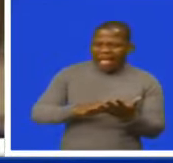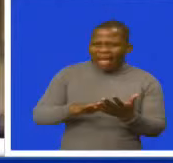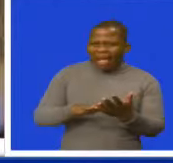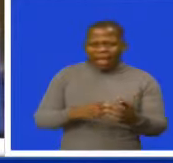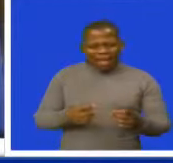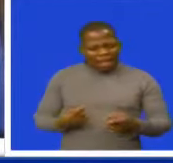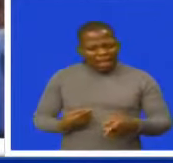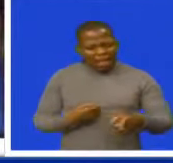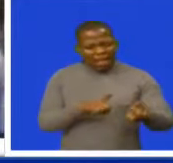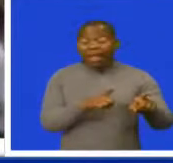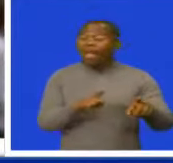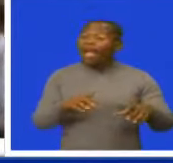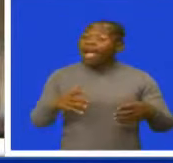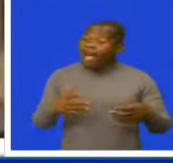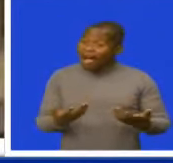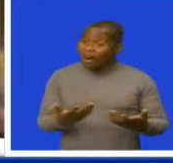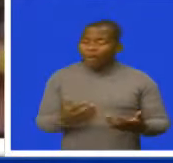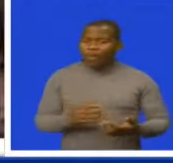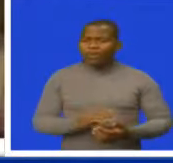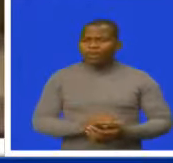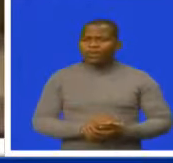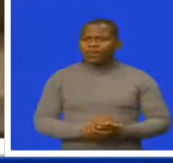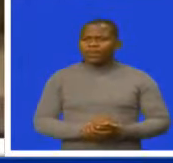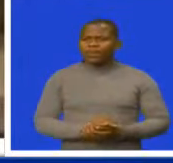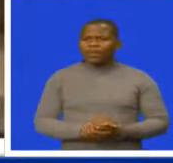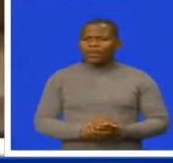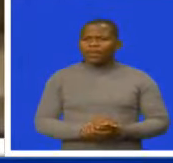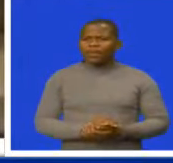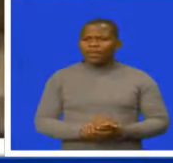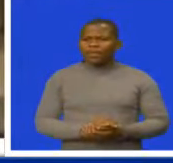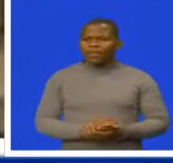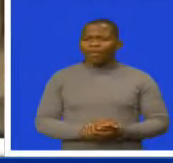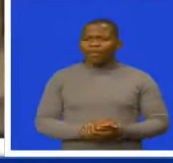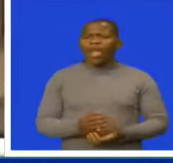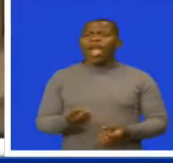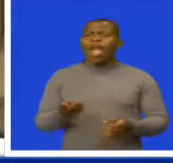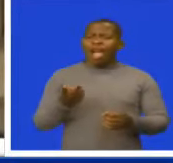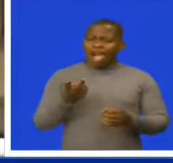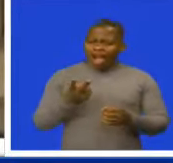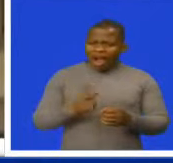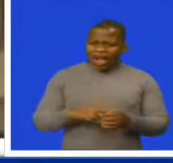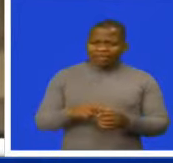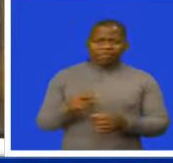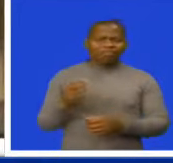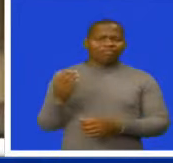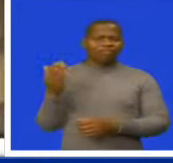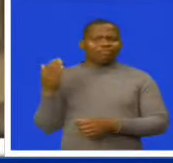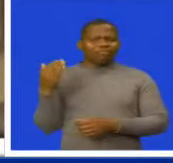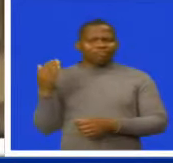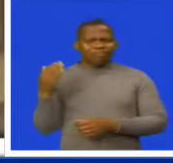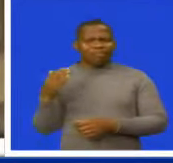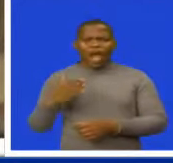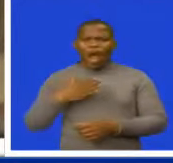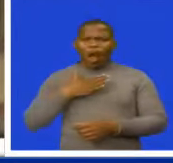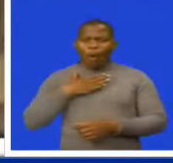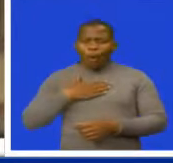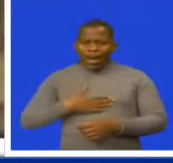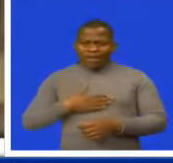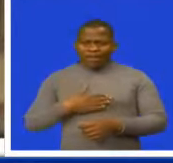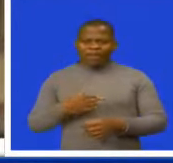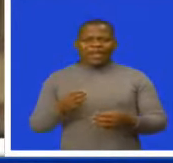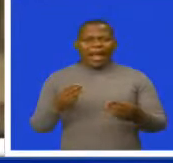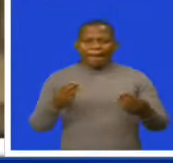lesikubhekile ukukhuluma lokunye ngilokufaka kuthi kwavela kuthi asesithole iprivate company or